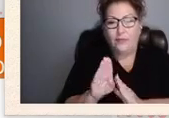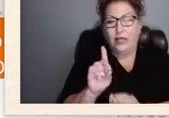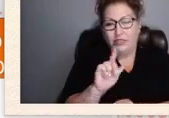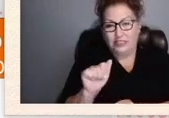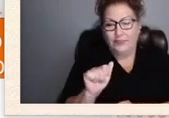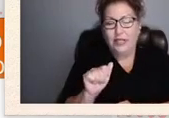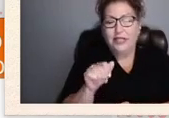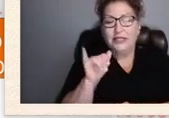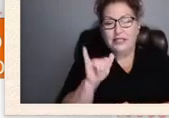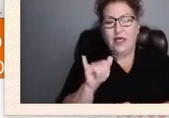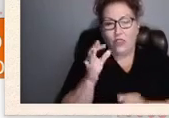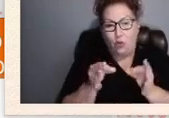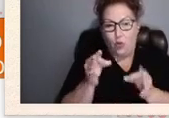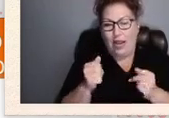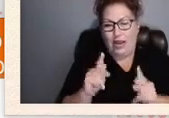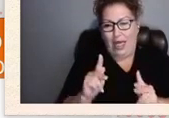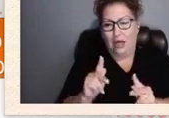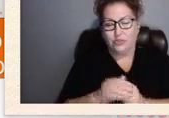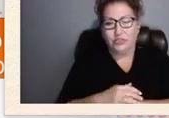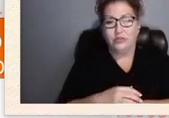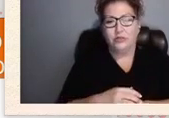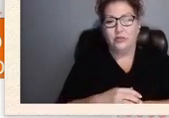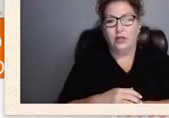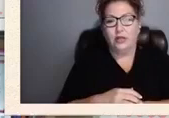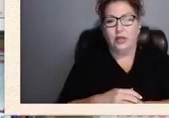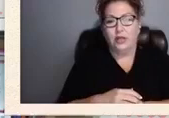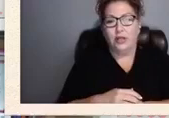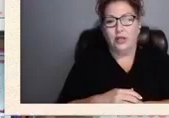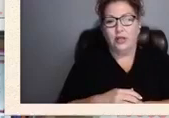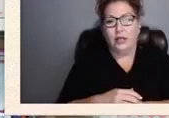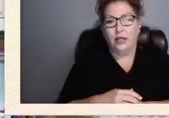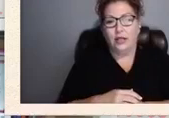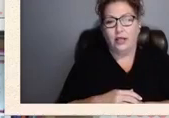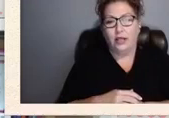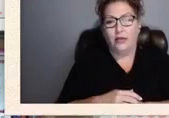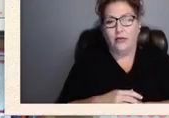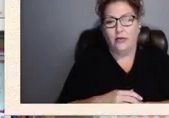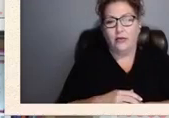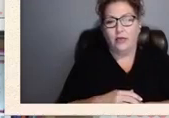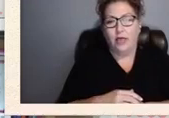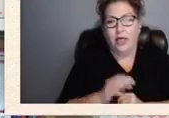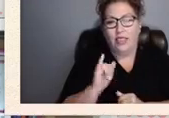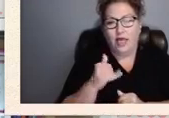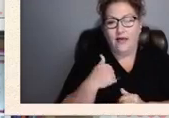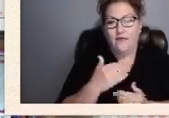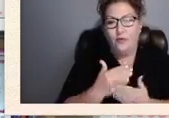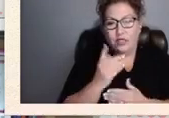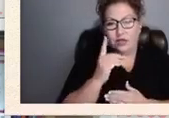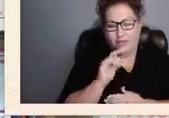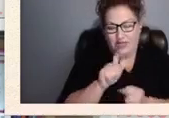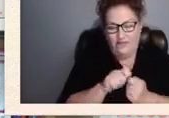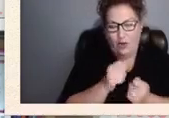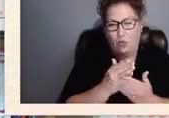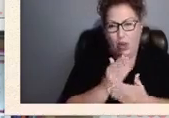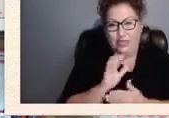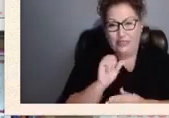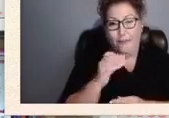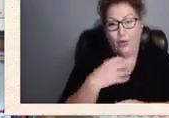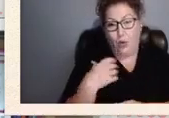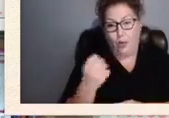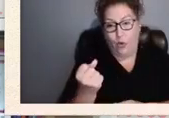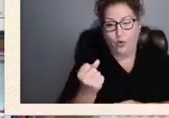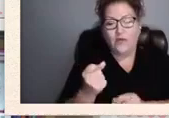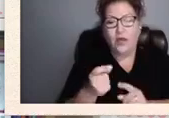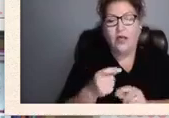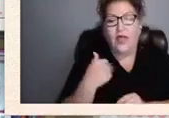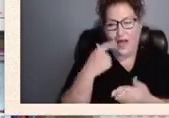the court allows, and they're basically only the rights of that person, specific rights can be removed. So they have a checklist